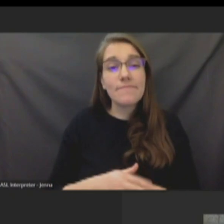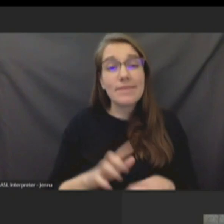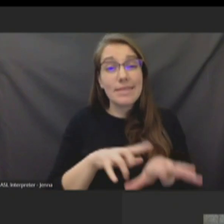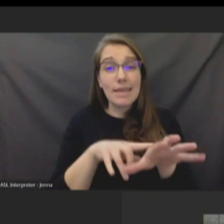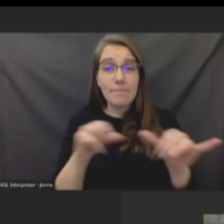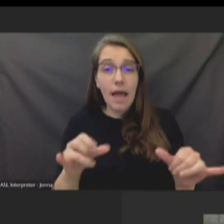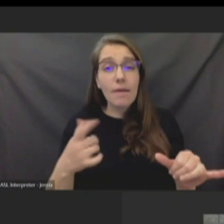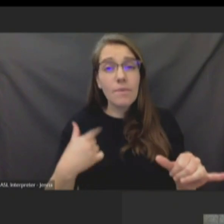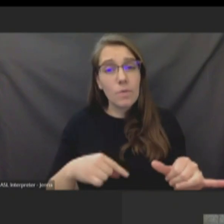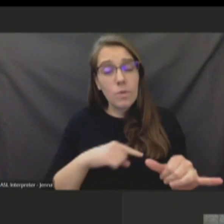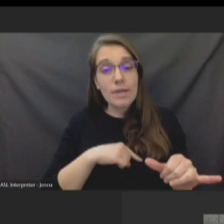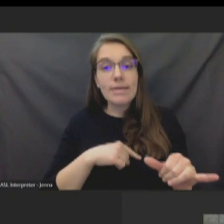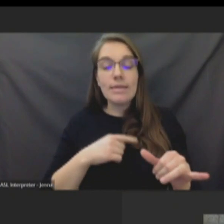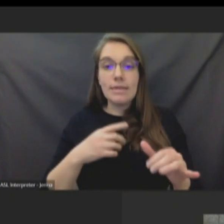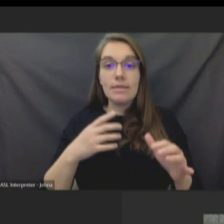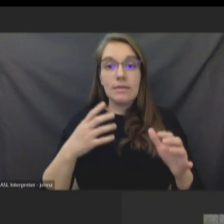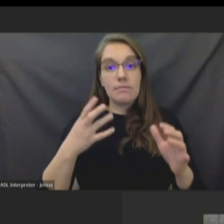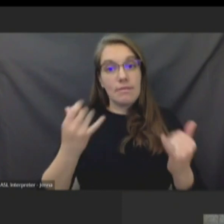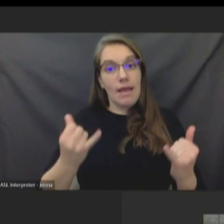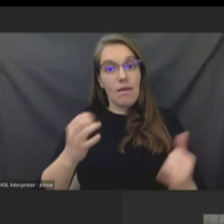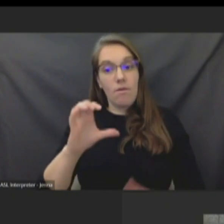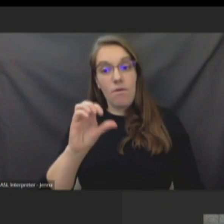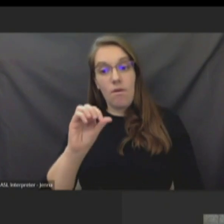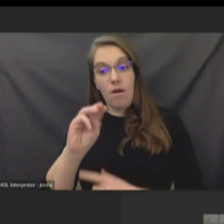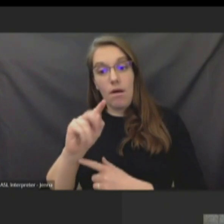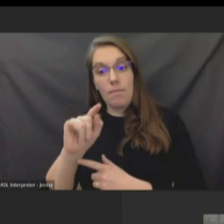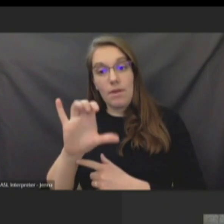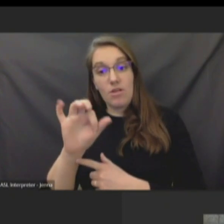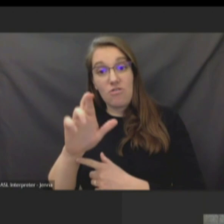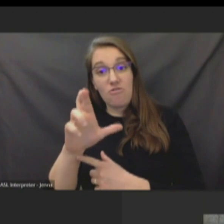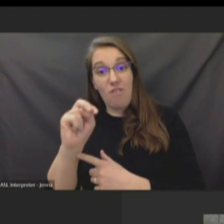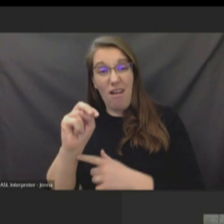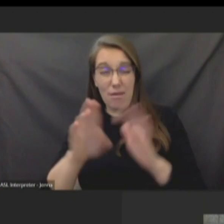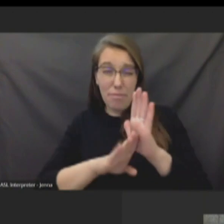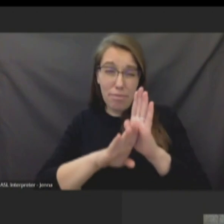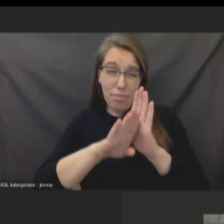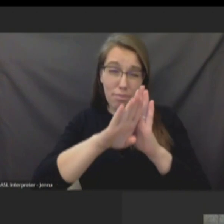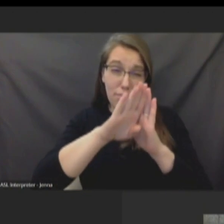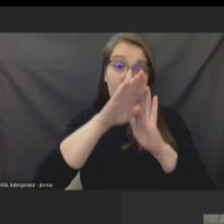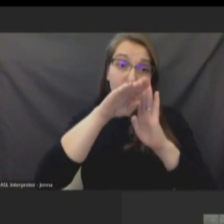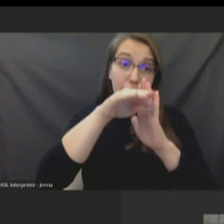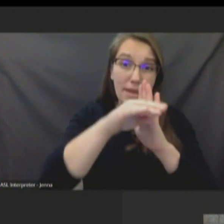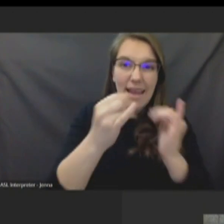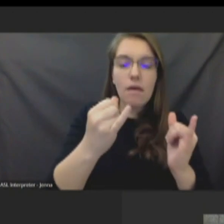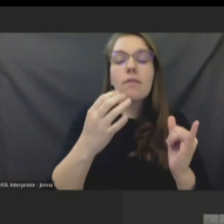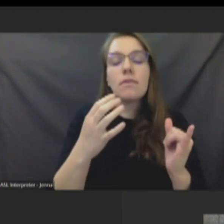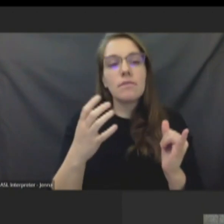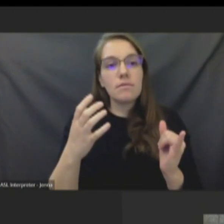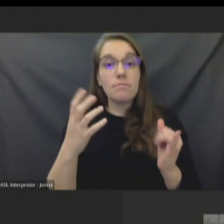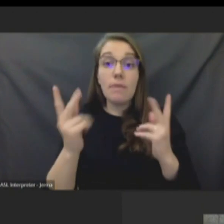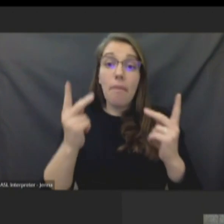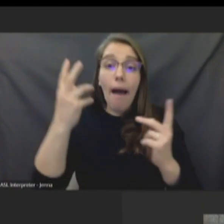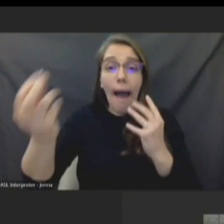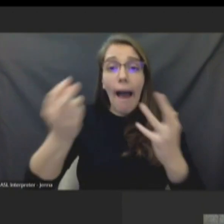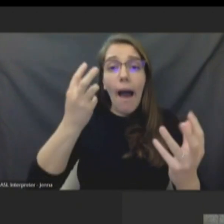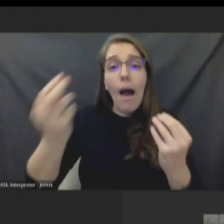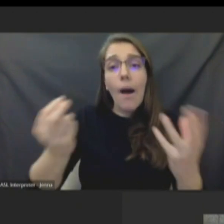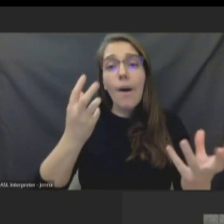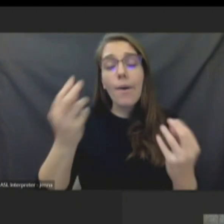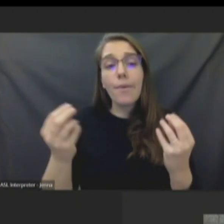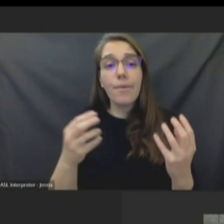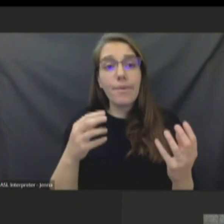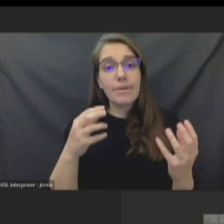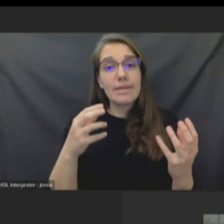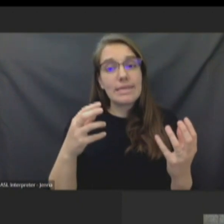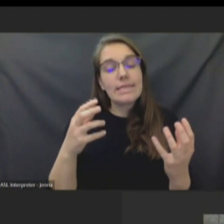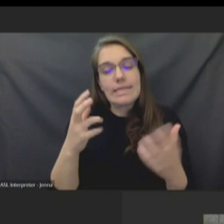from the Omicron spike, that that when people are out and about in places where it's difficult to